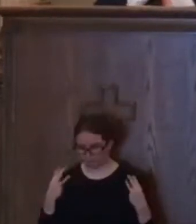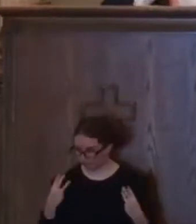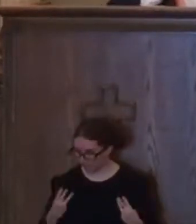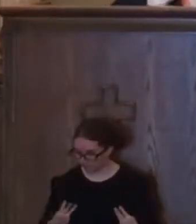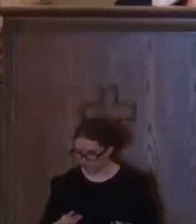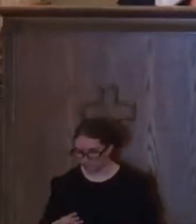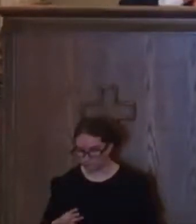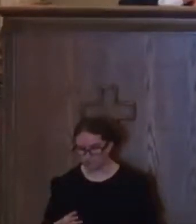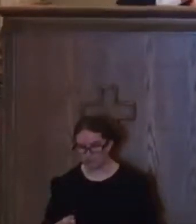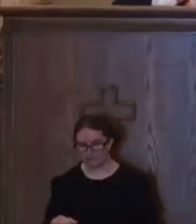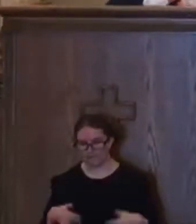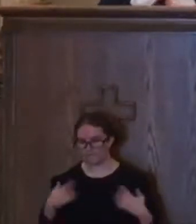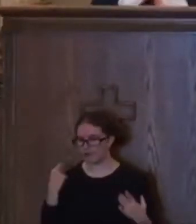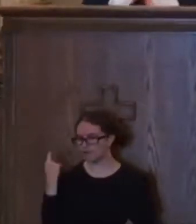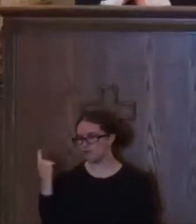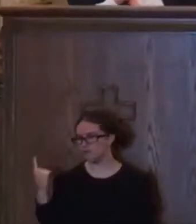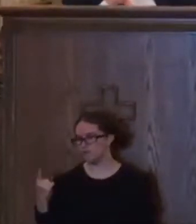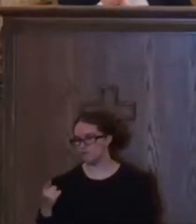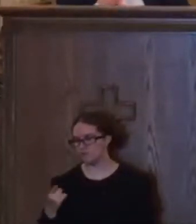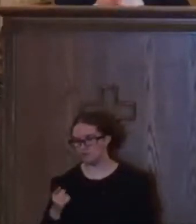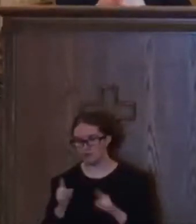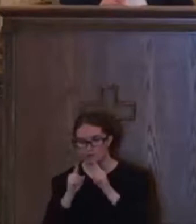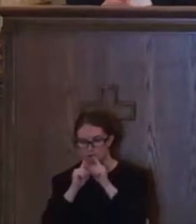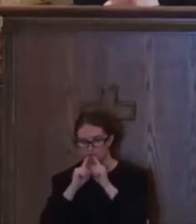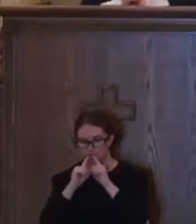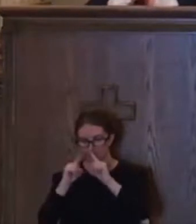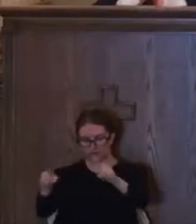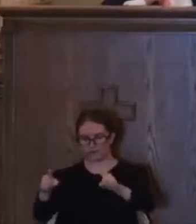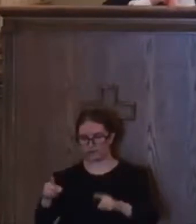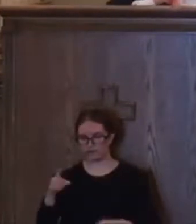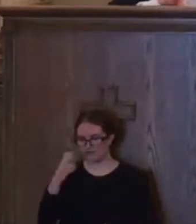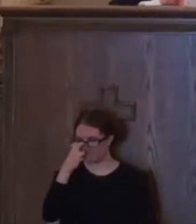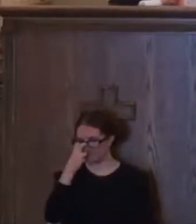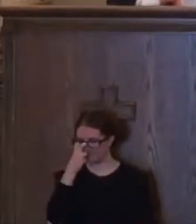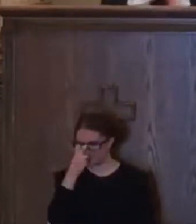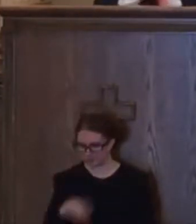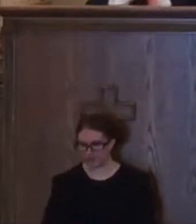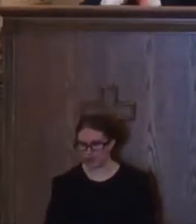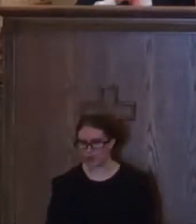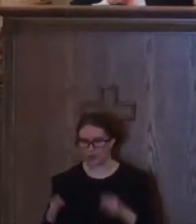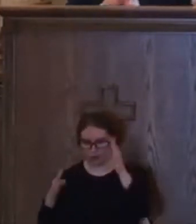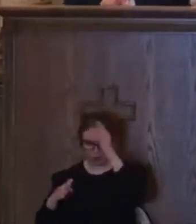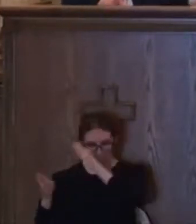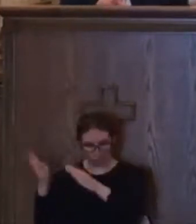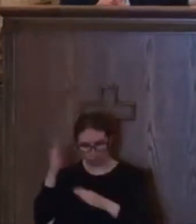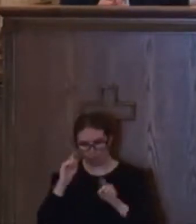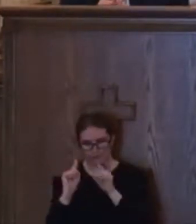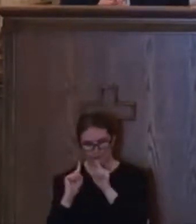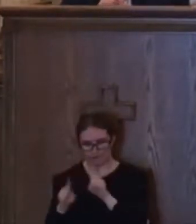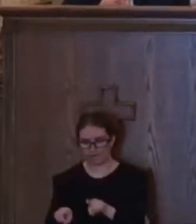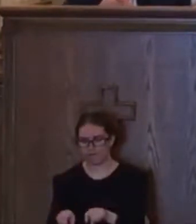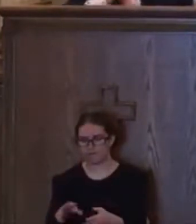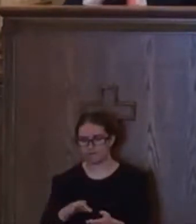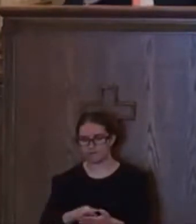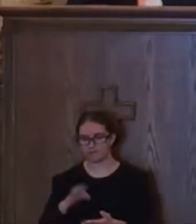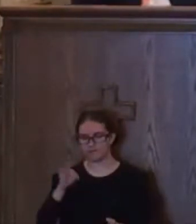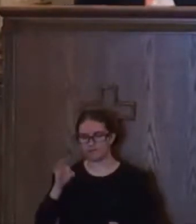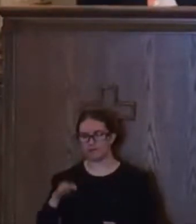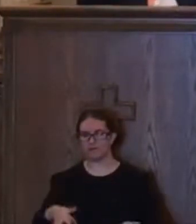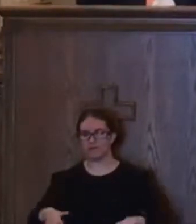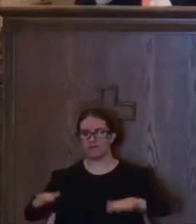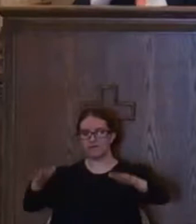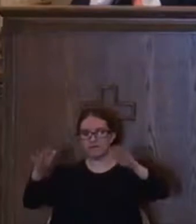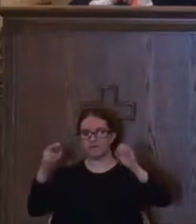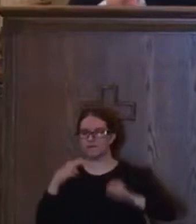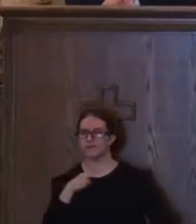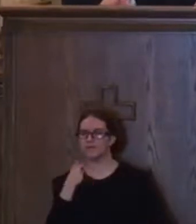and feeling lonely and speaking doubt and speaking worry. But the answer is going to be found in when we lift up